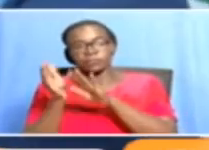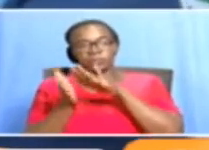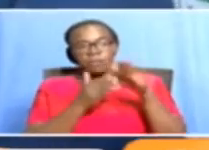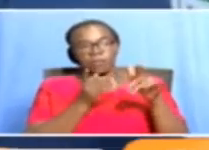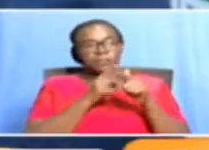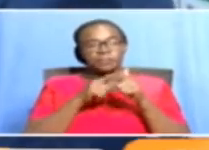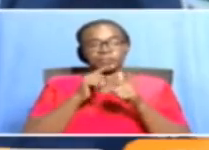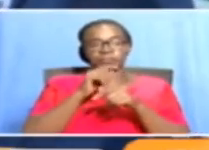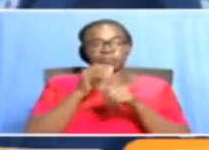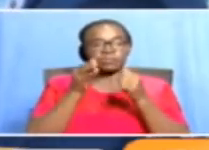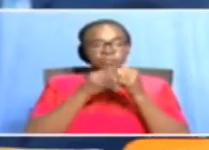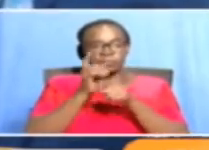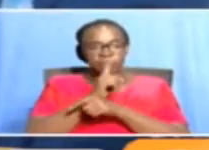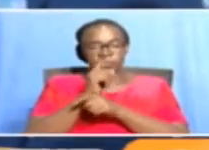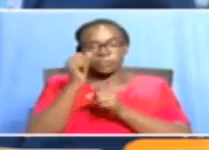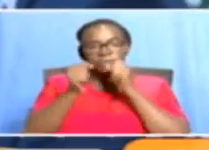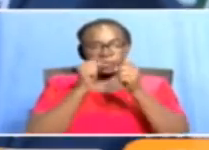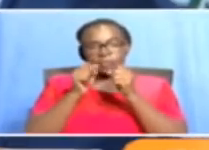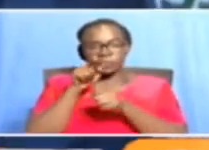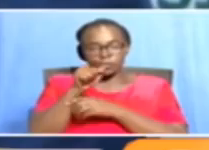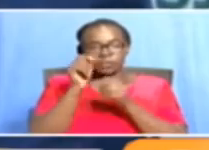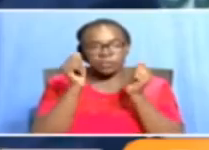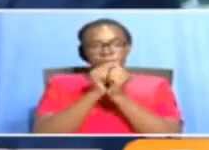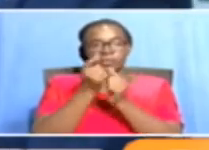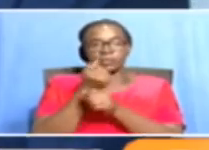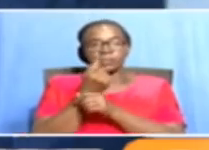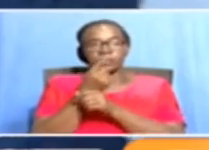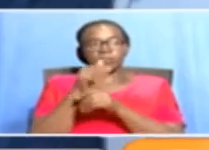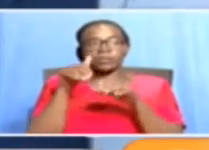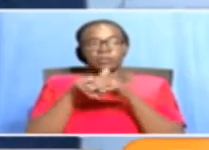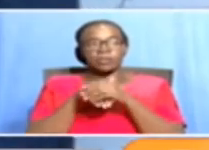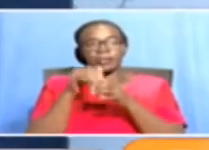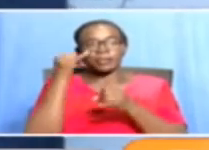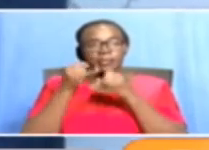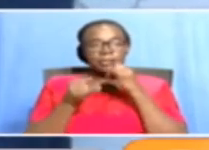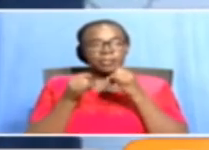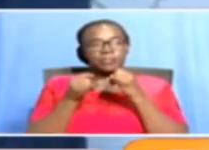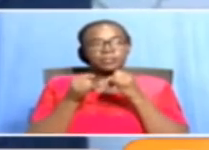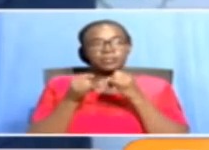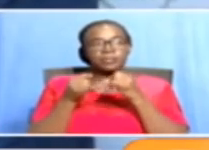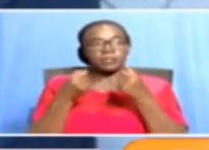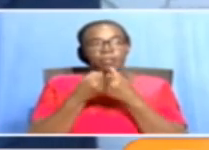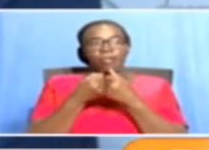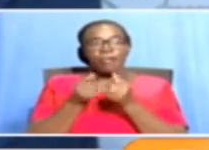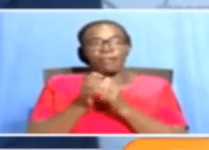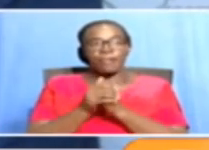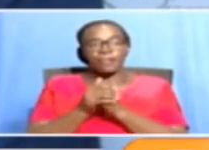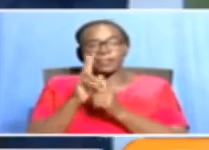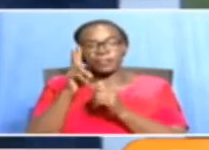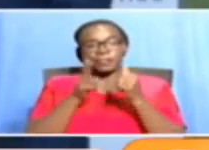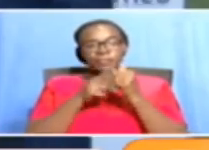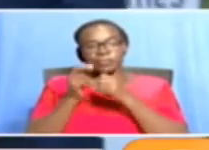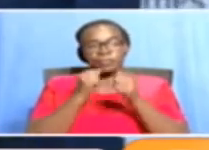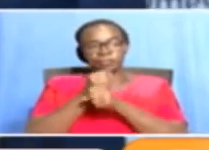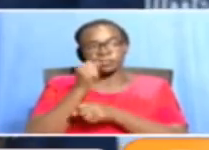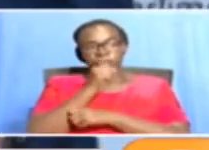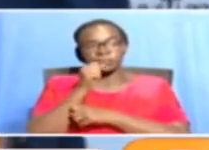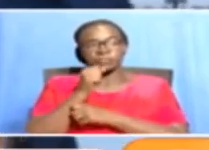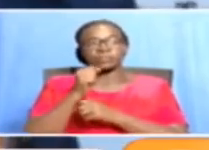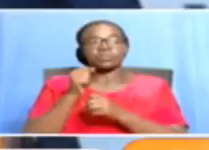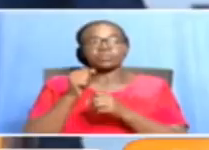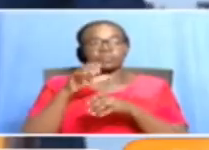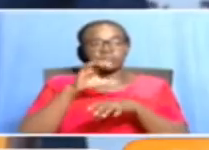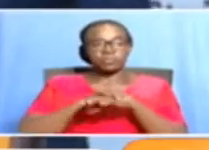convincing 8 minute 55.10 seconds run in the Diamond League final in Brussels, Belgium. The 27-year-old took the award after